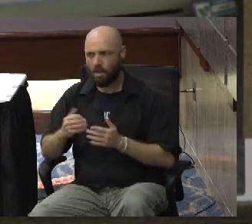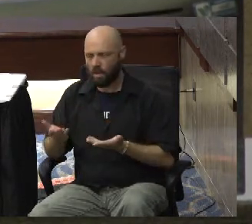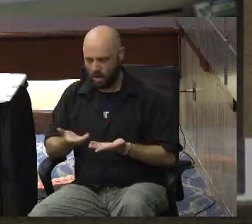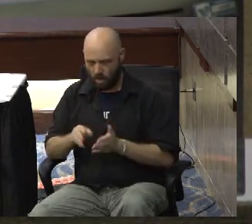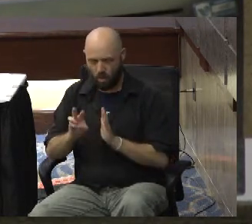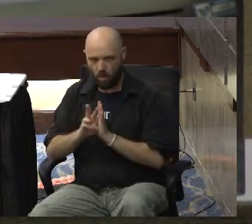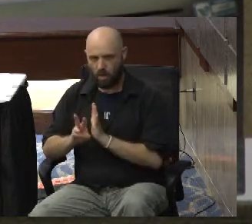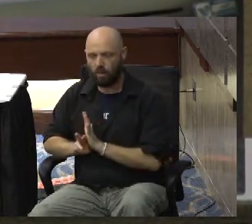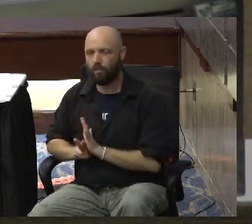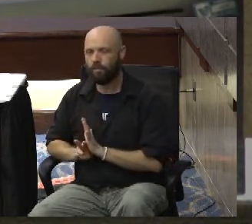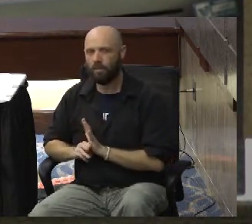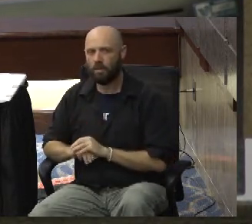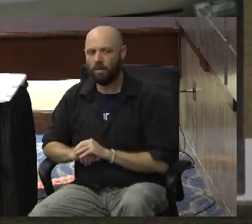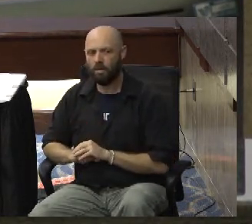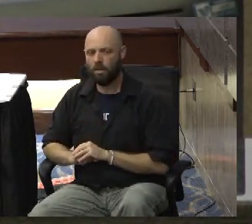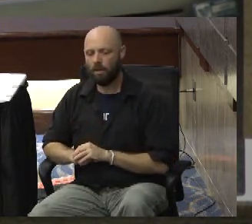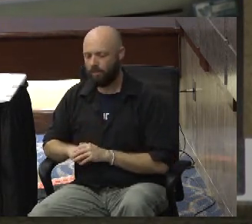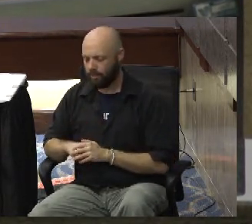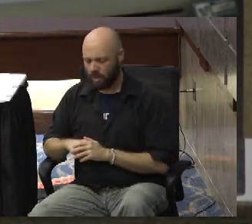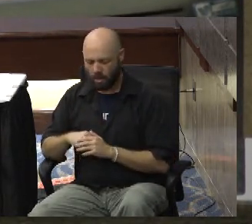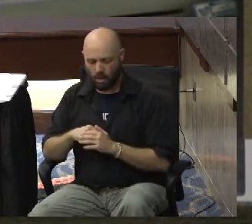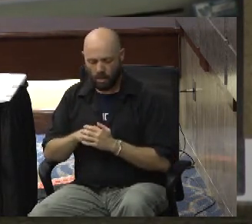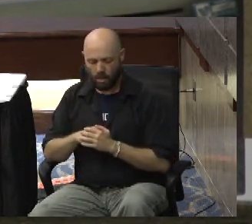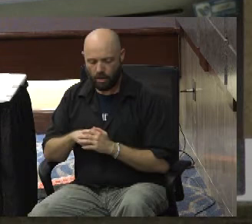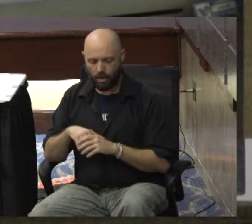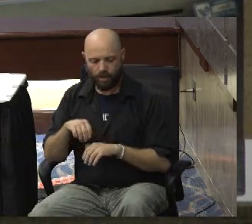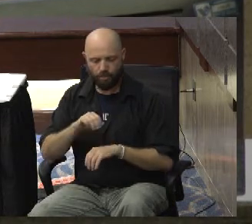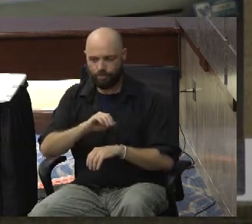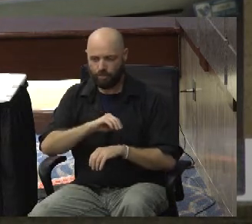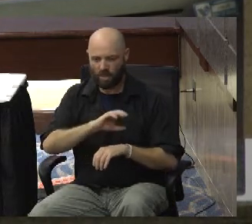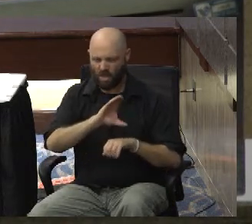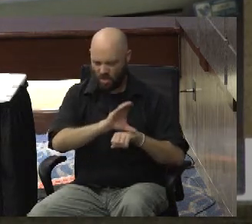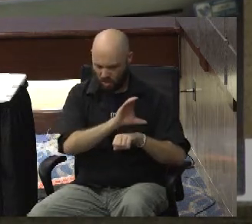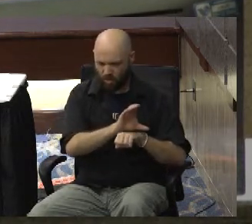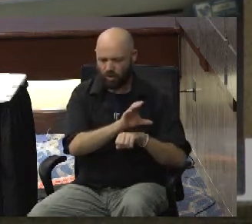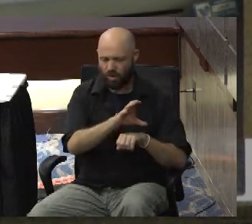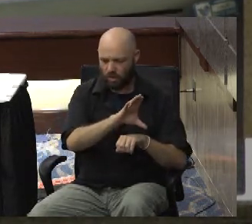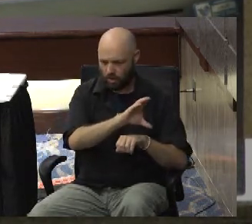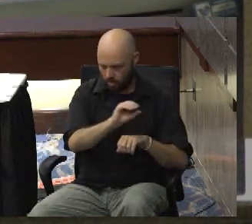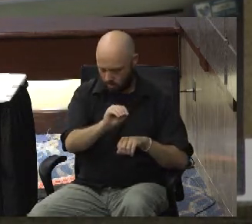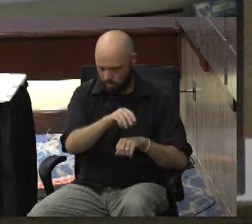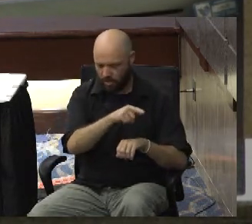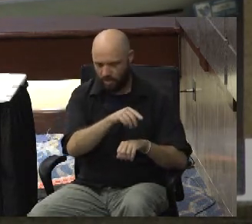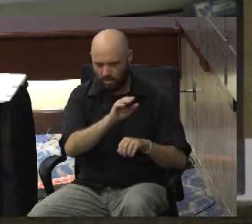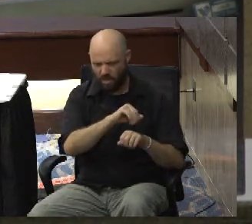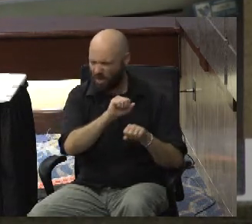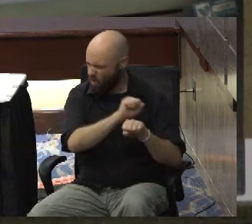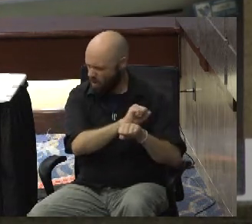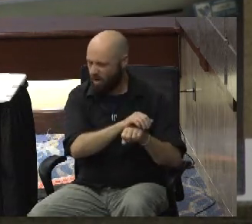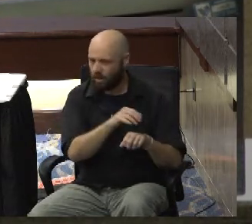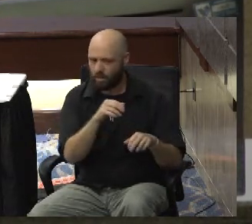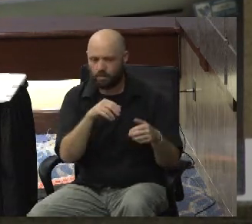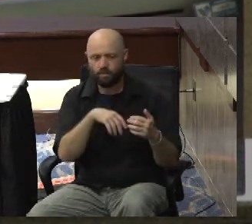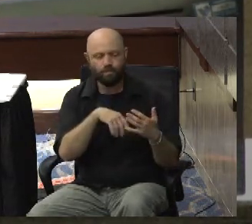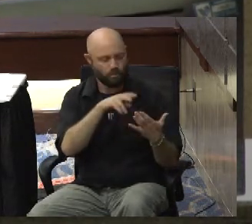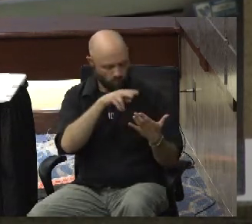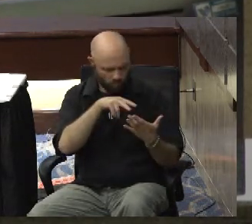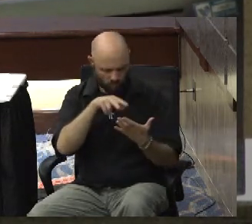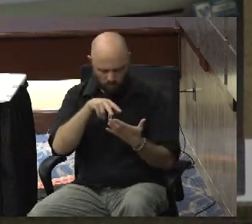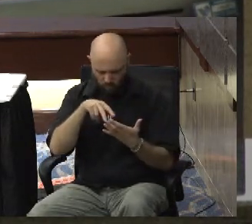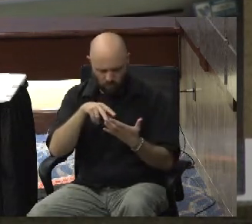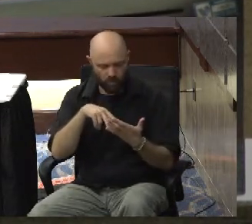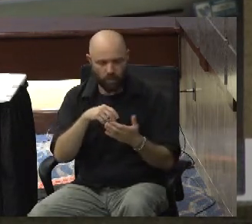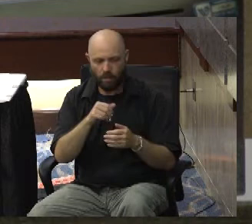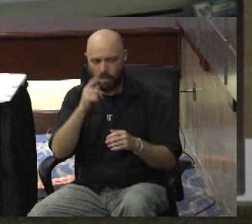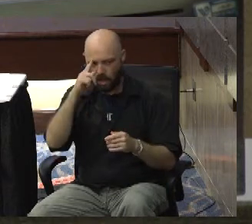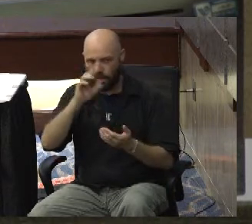I want to echo that in reviewing the work that Mars has done, it seems like they really have a good action plan in place.